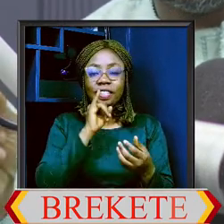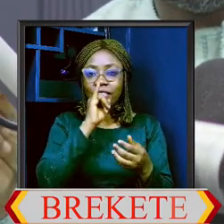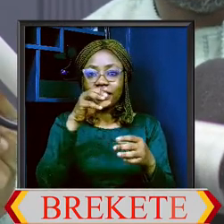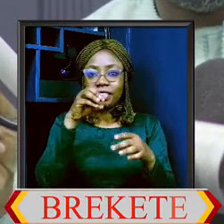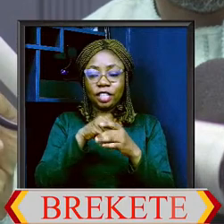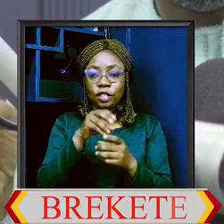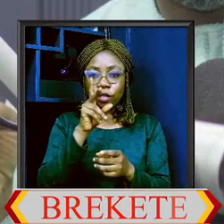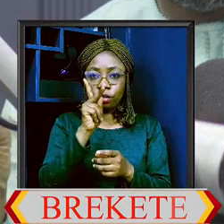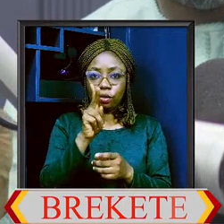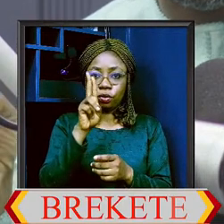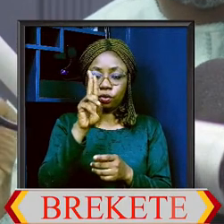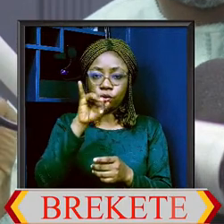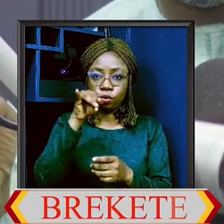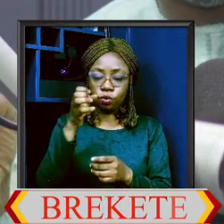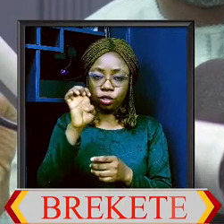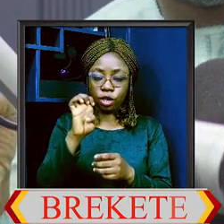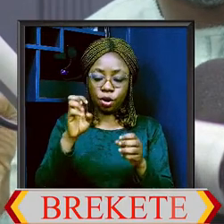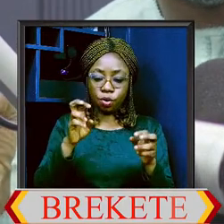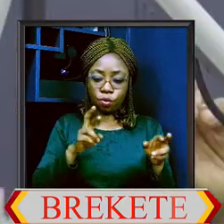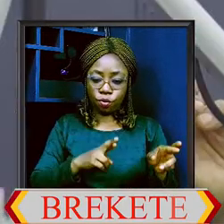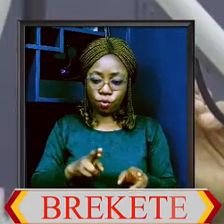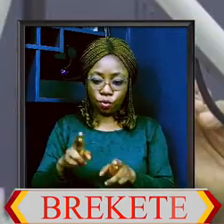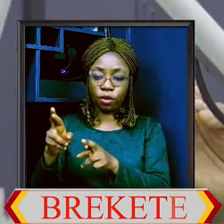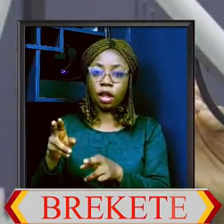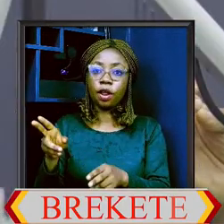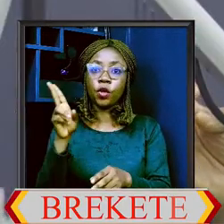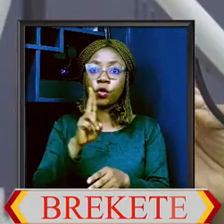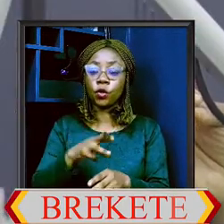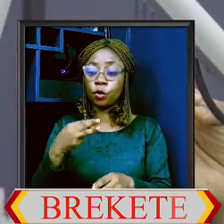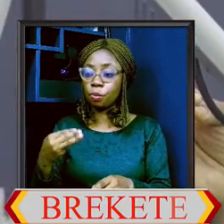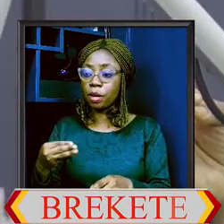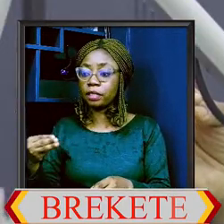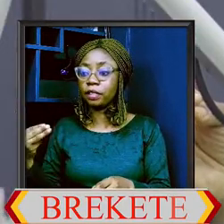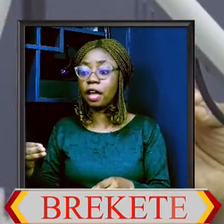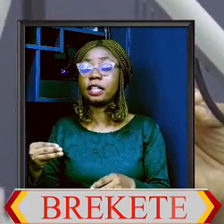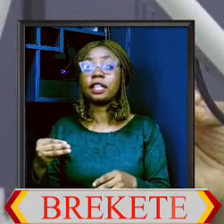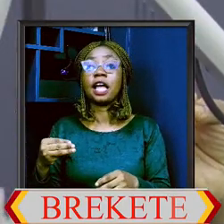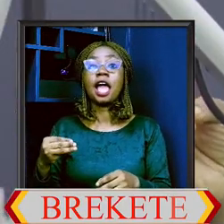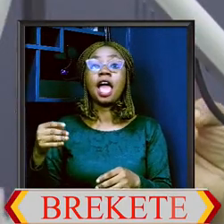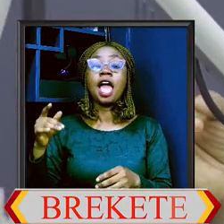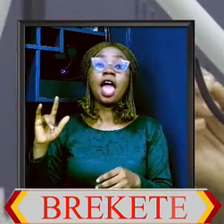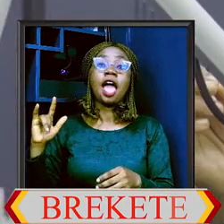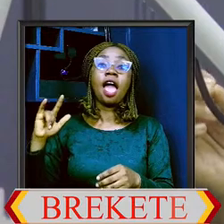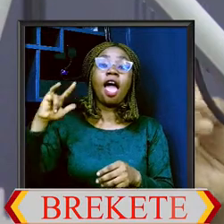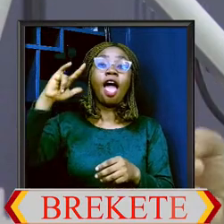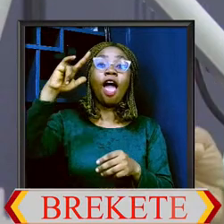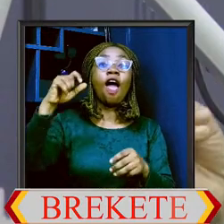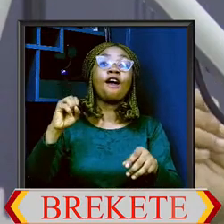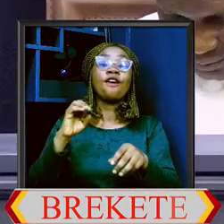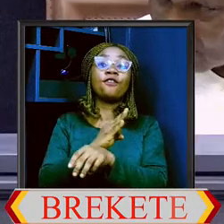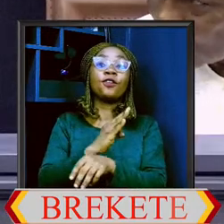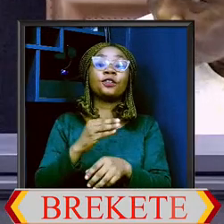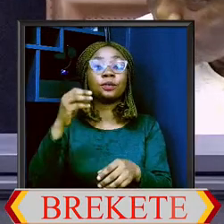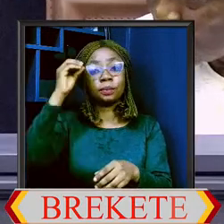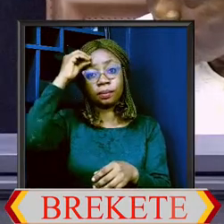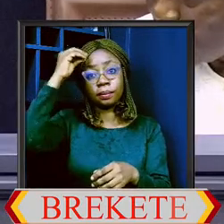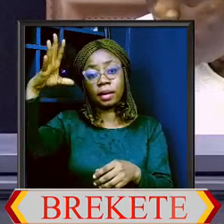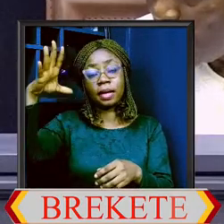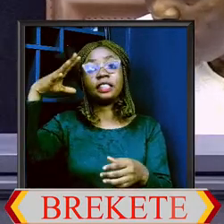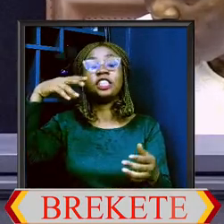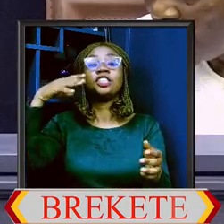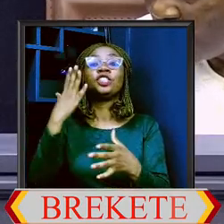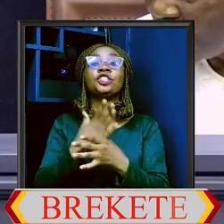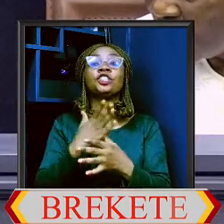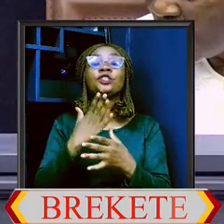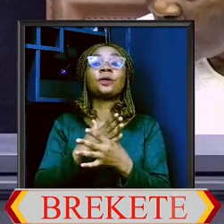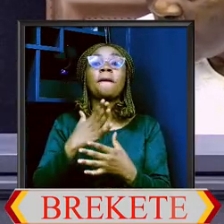Day Road I don't waste material this first man dist my distur my workers and I don't